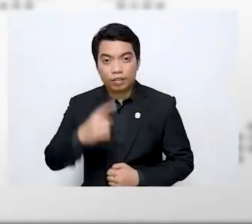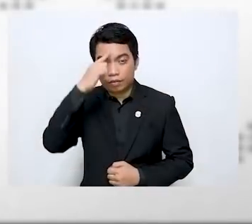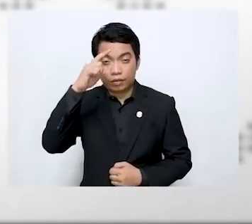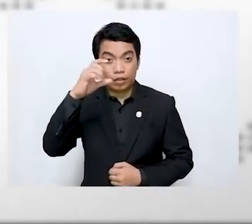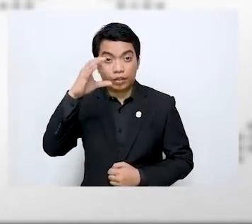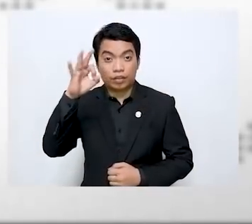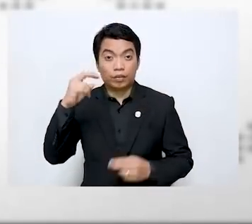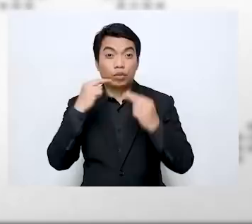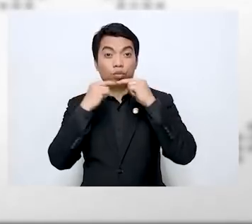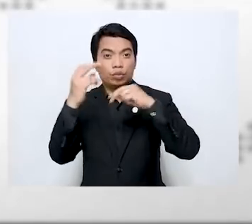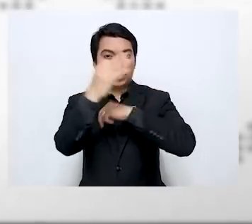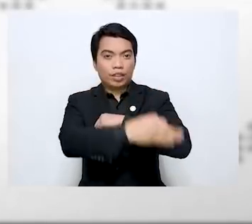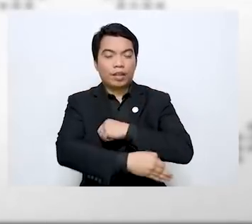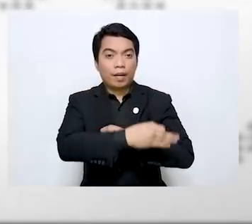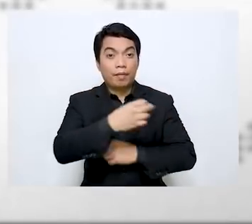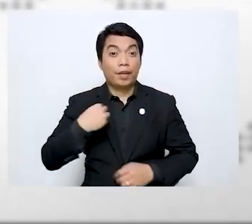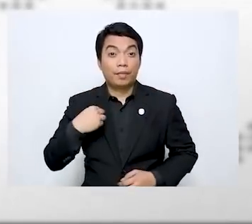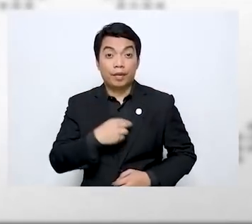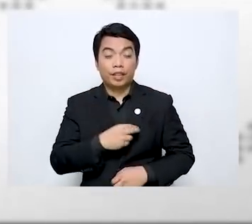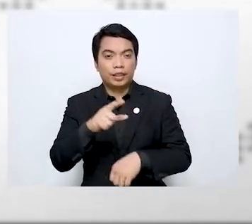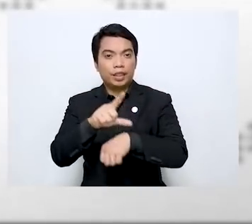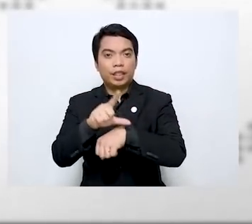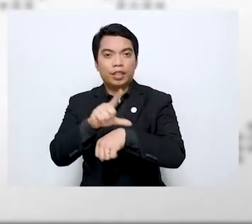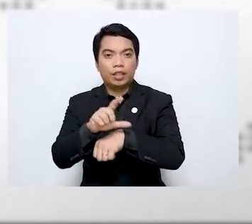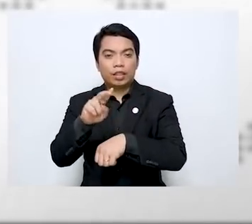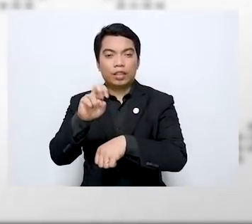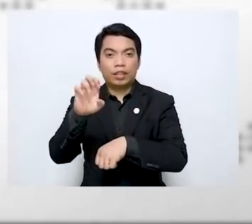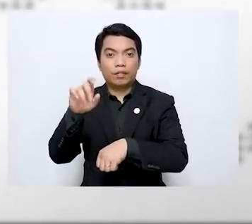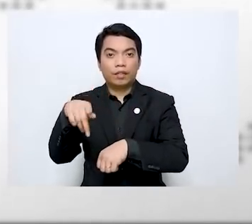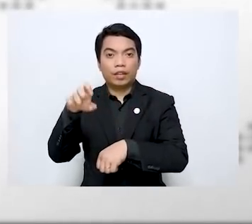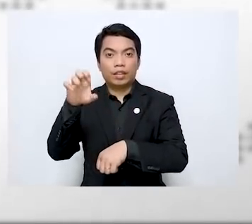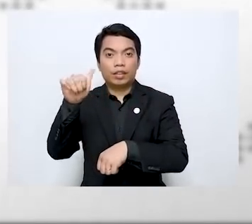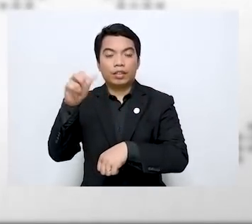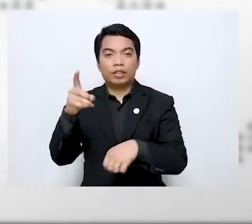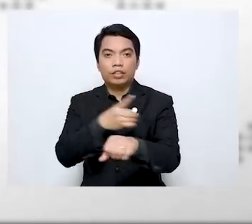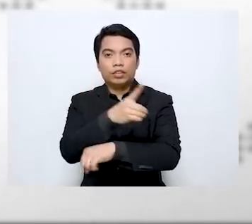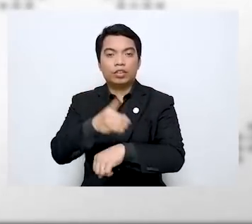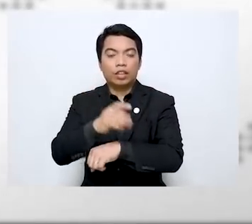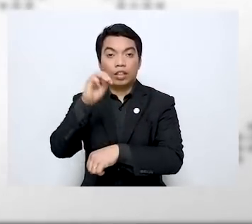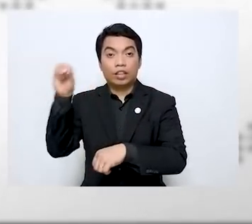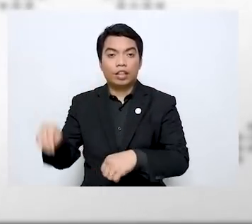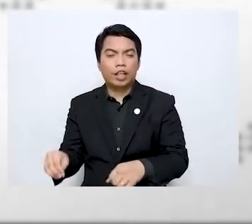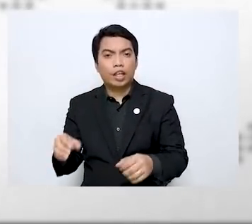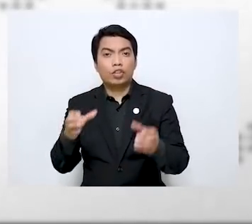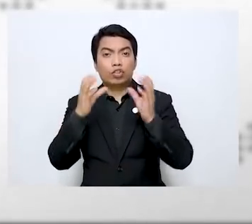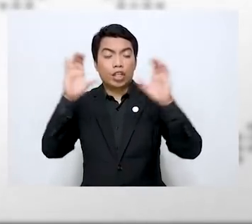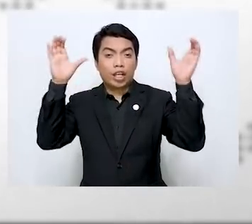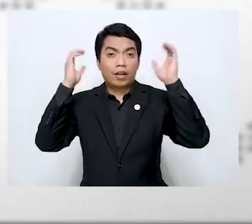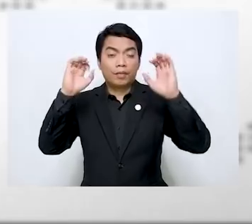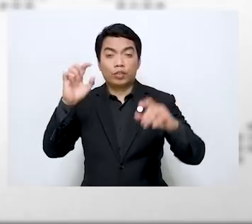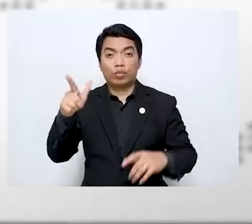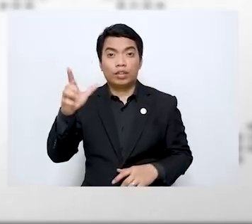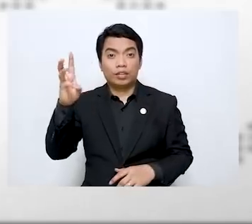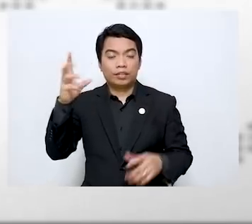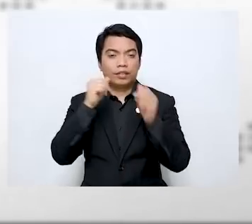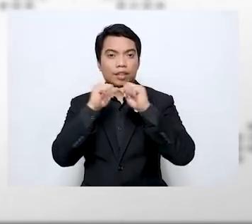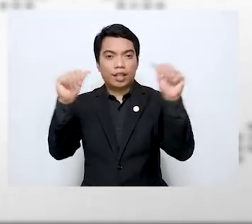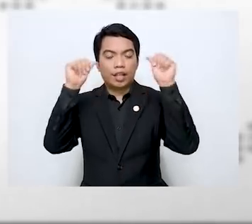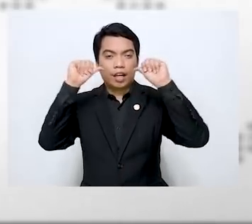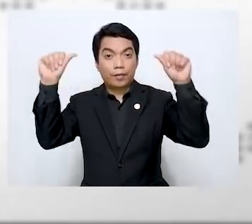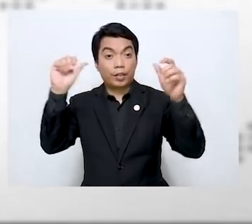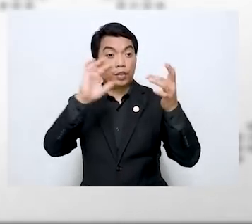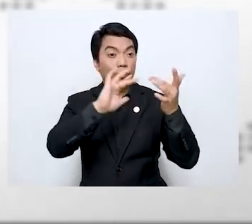For CFO News Abroad, brethren in the local congregation of the PN District of Ottawa commemorated their 26th